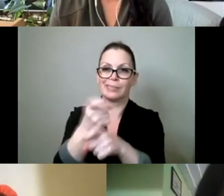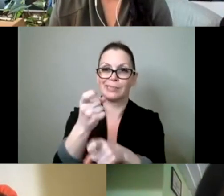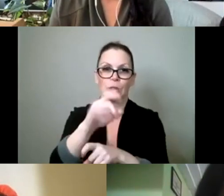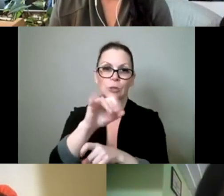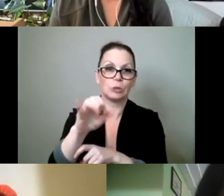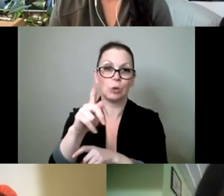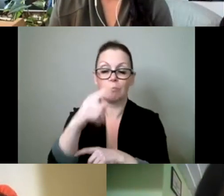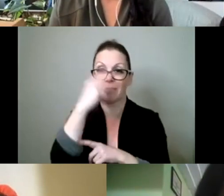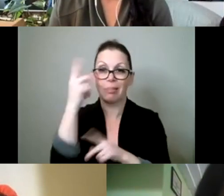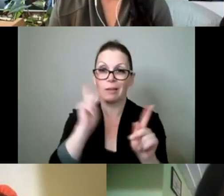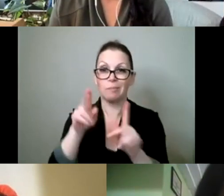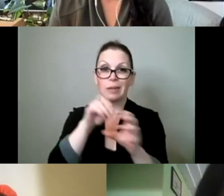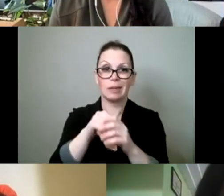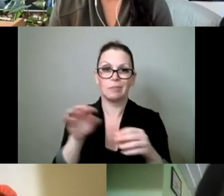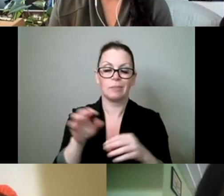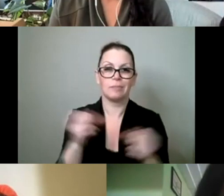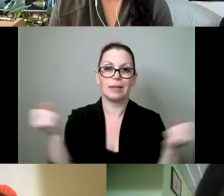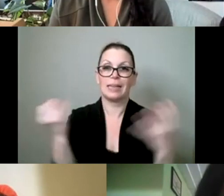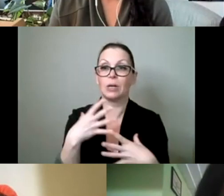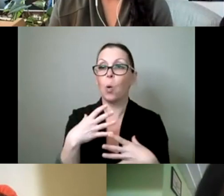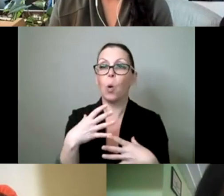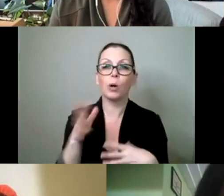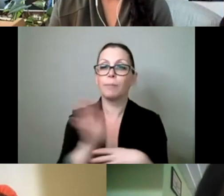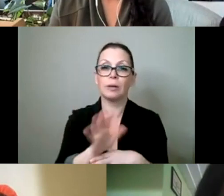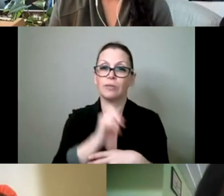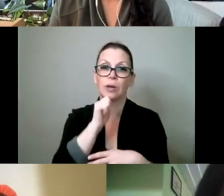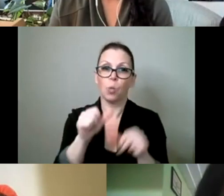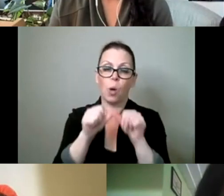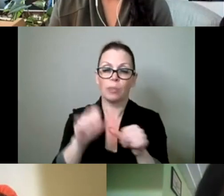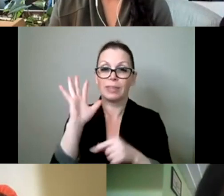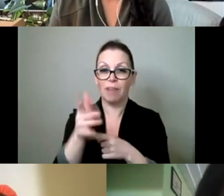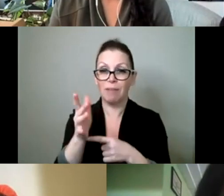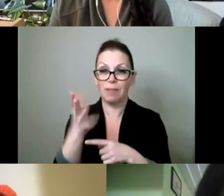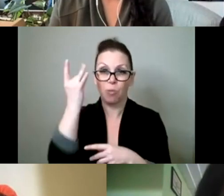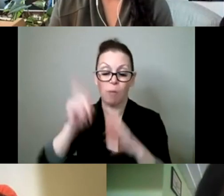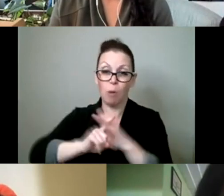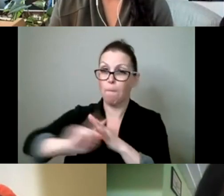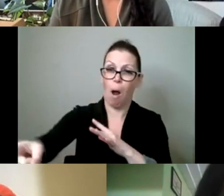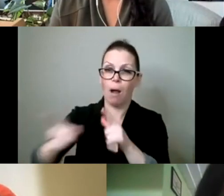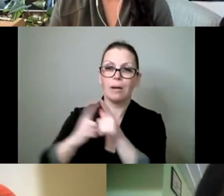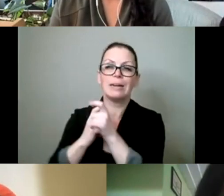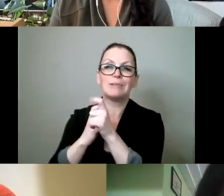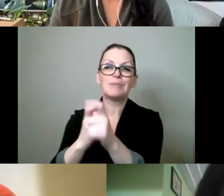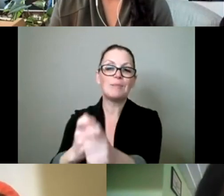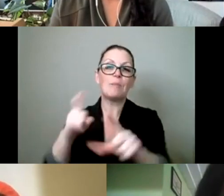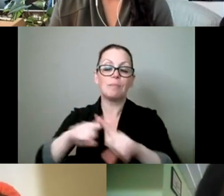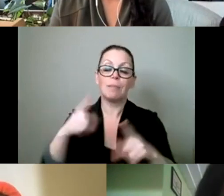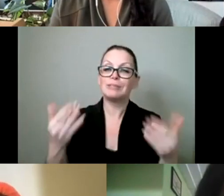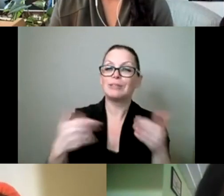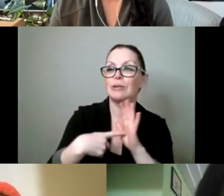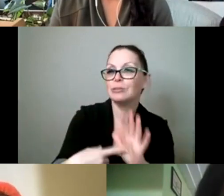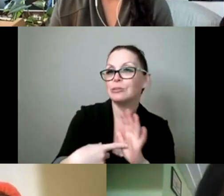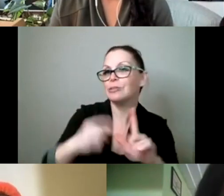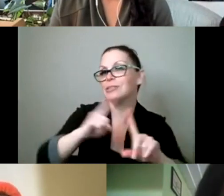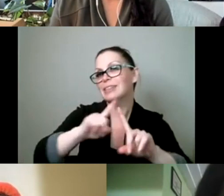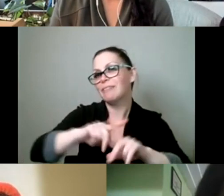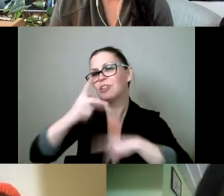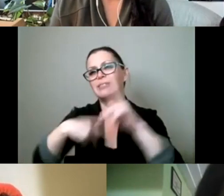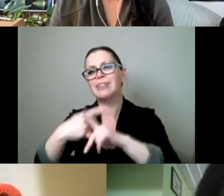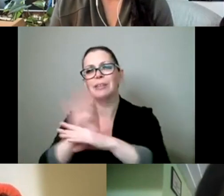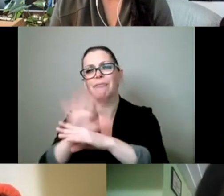Black people in horror film, it won't last 5 minutes. Because we'll be out the door. But to show like just different types of